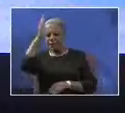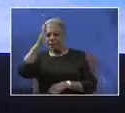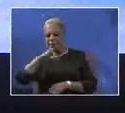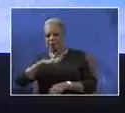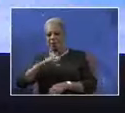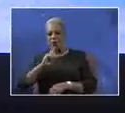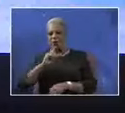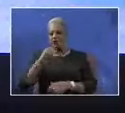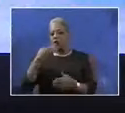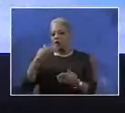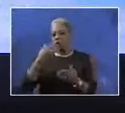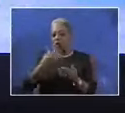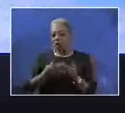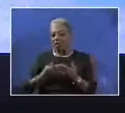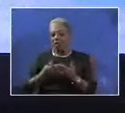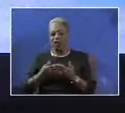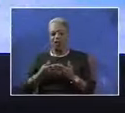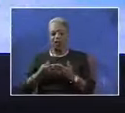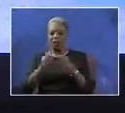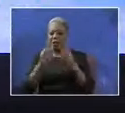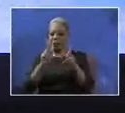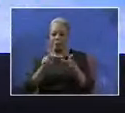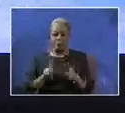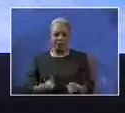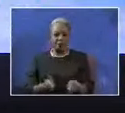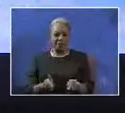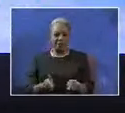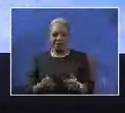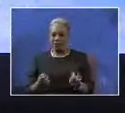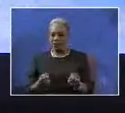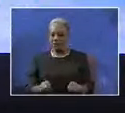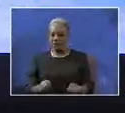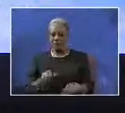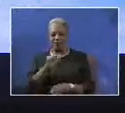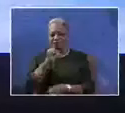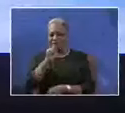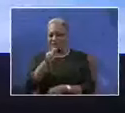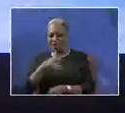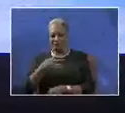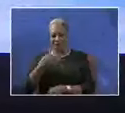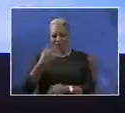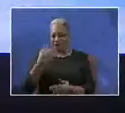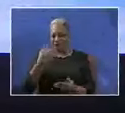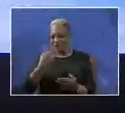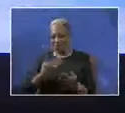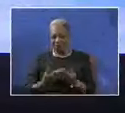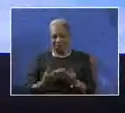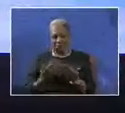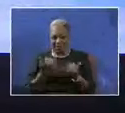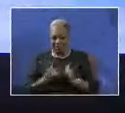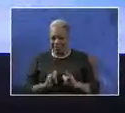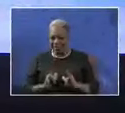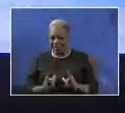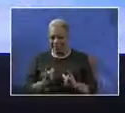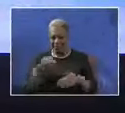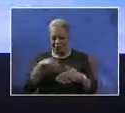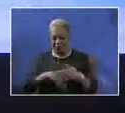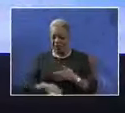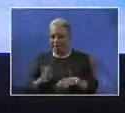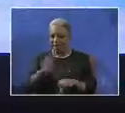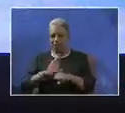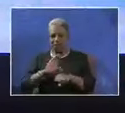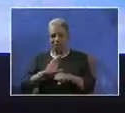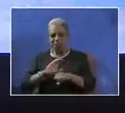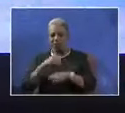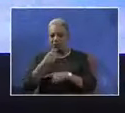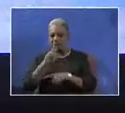Even when he wasn't feeling well, he still would come on in here with his cane and walk and greet people and let people know how welcome they